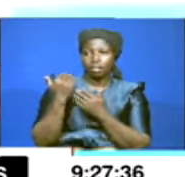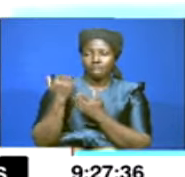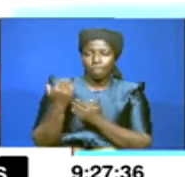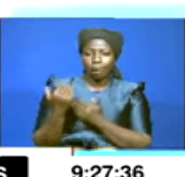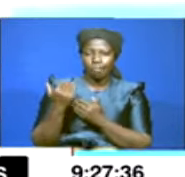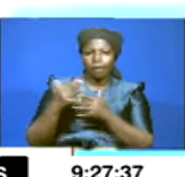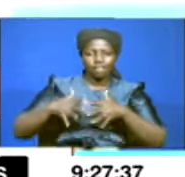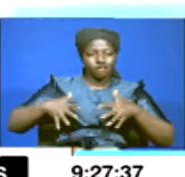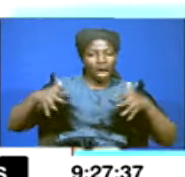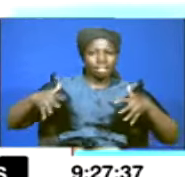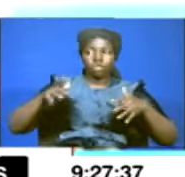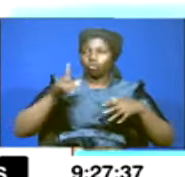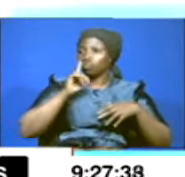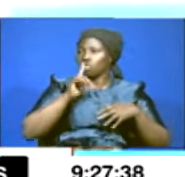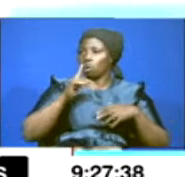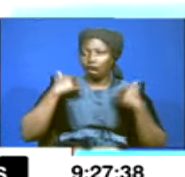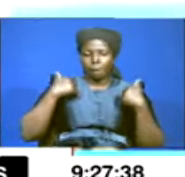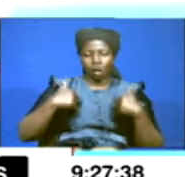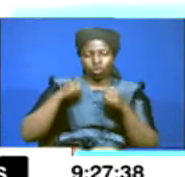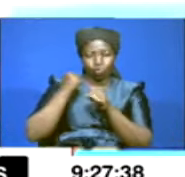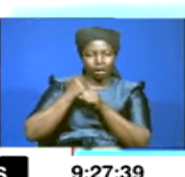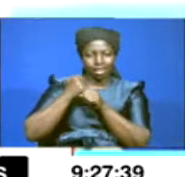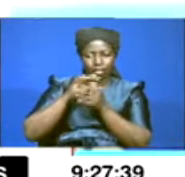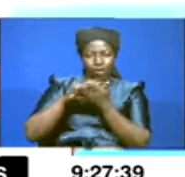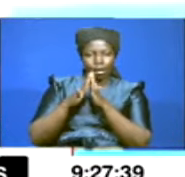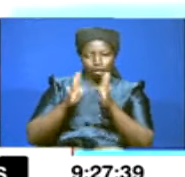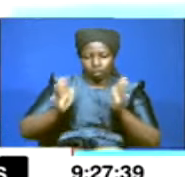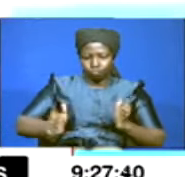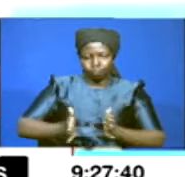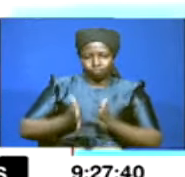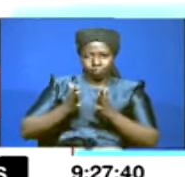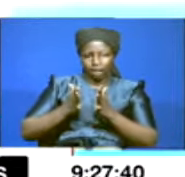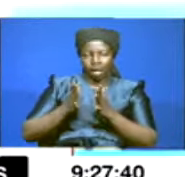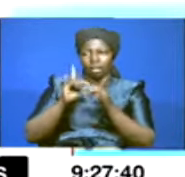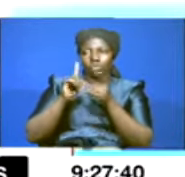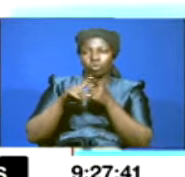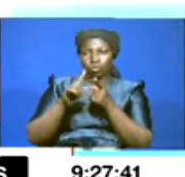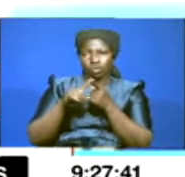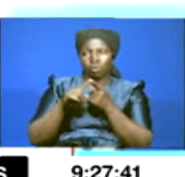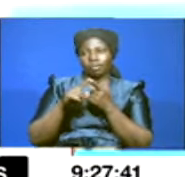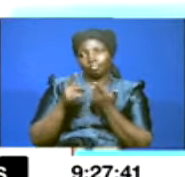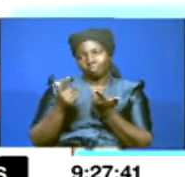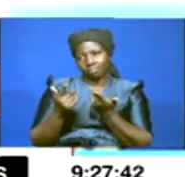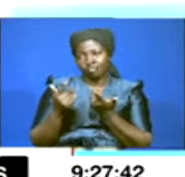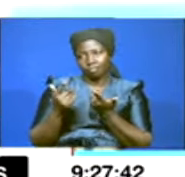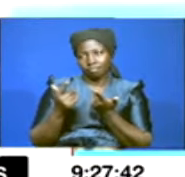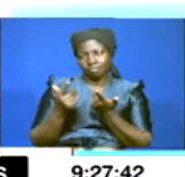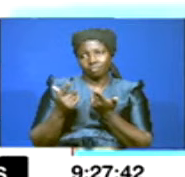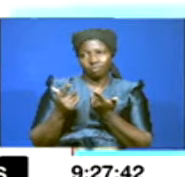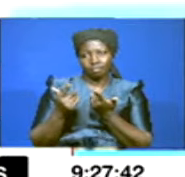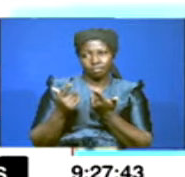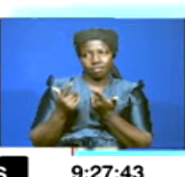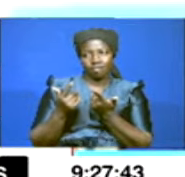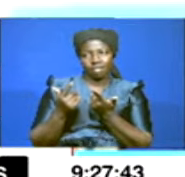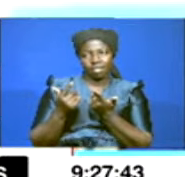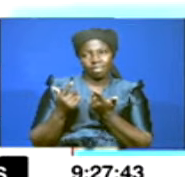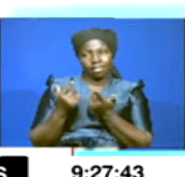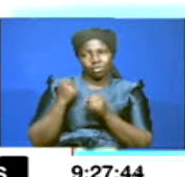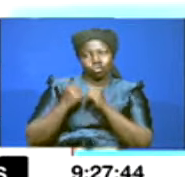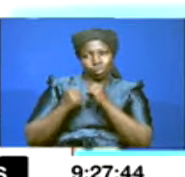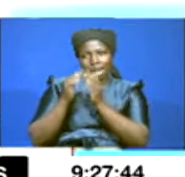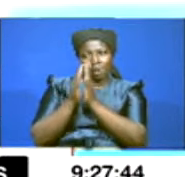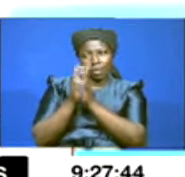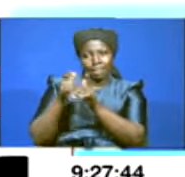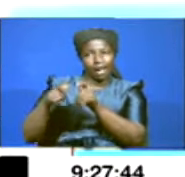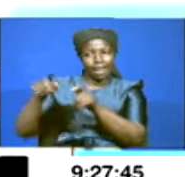So I had to work on that. Yes. And to get to run with, you know, some extra kgs, it was a little bit